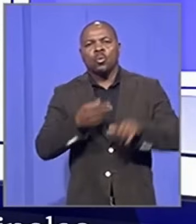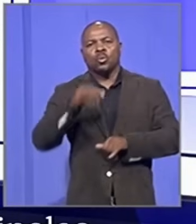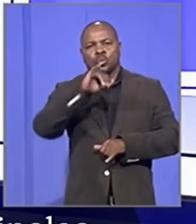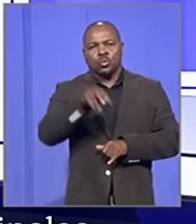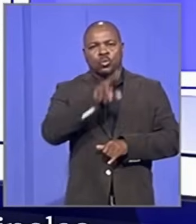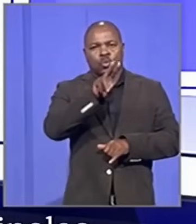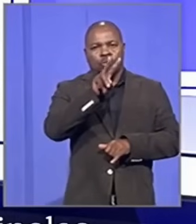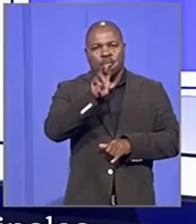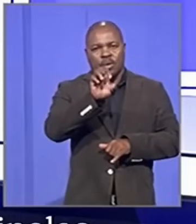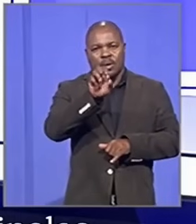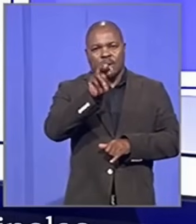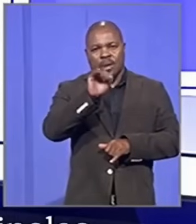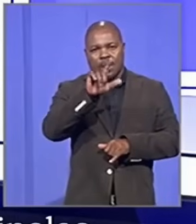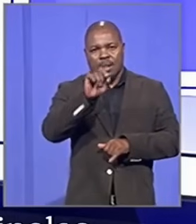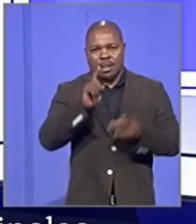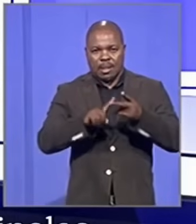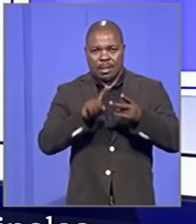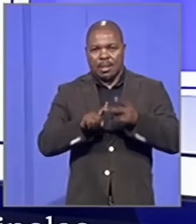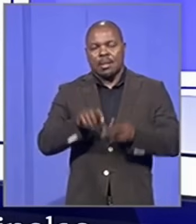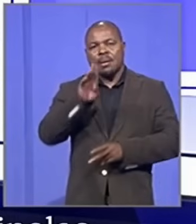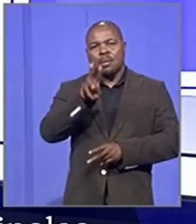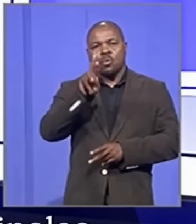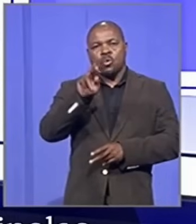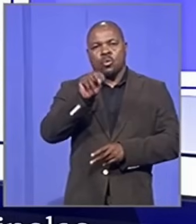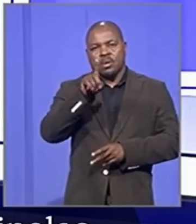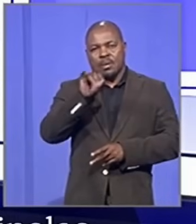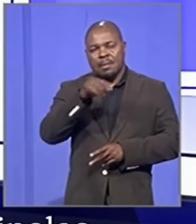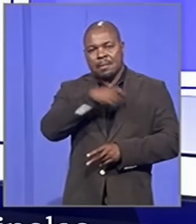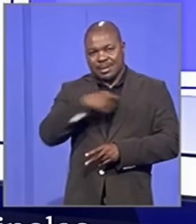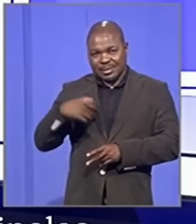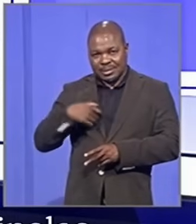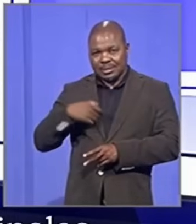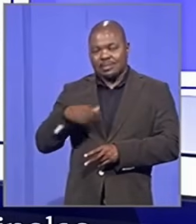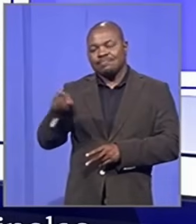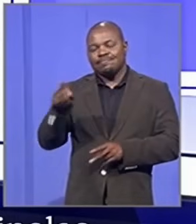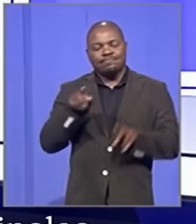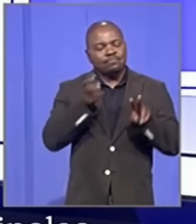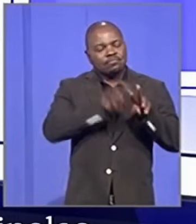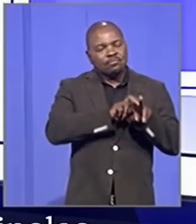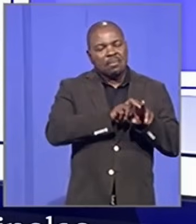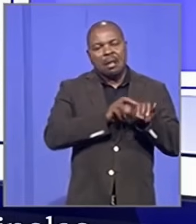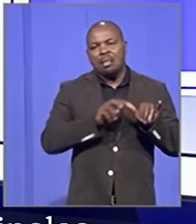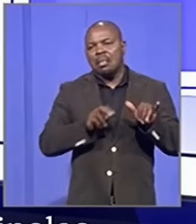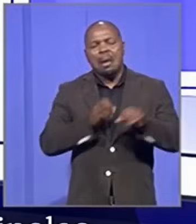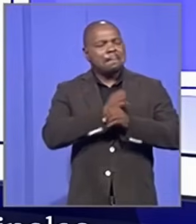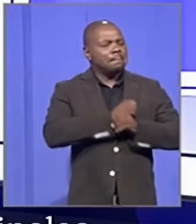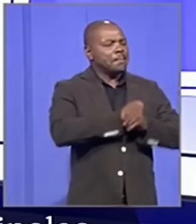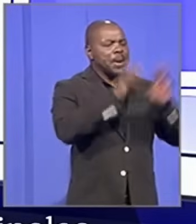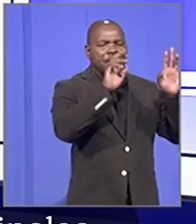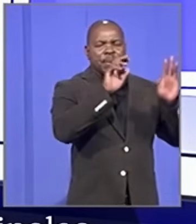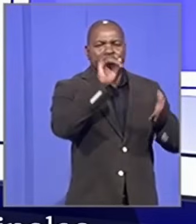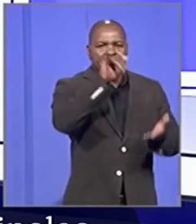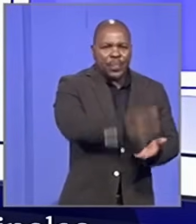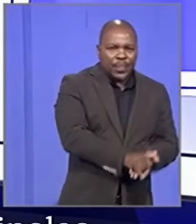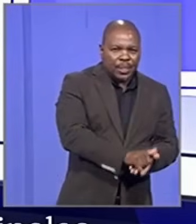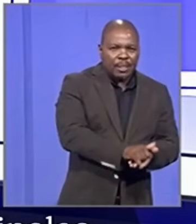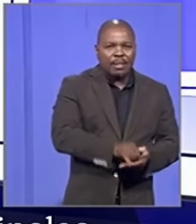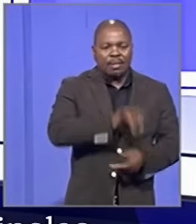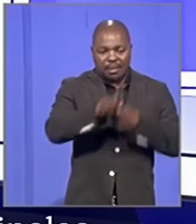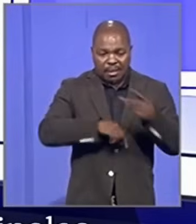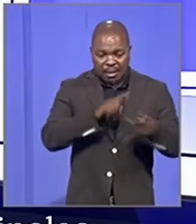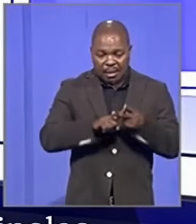le wa mphato wa gagwe ka Burundi Cyprien Nchamira se thutupišwe le go phutlamišetšwa fase. Tlhaselo yeo e hlotše